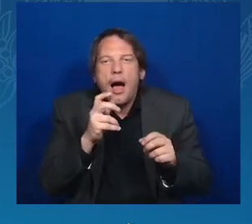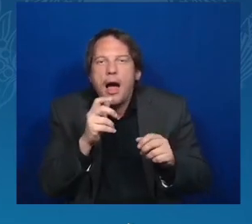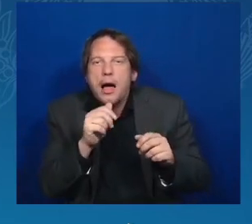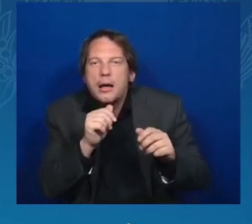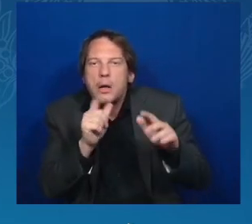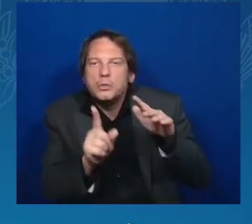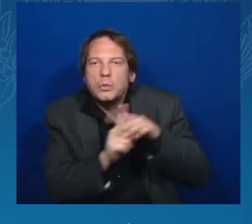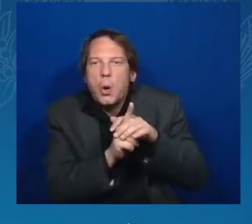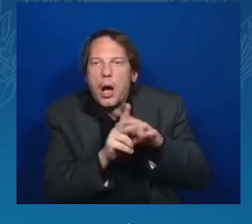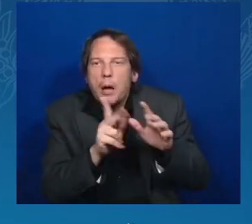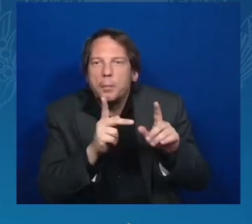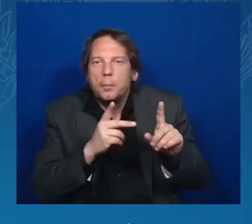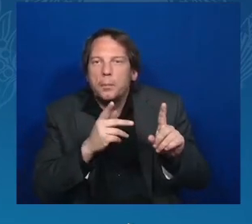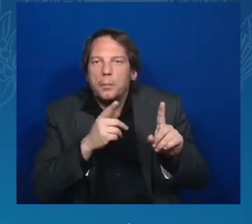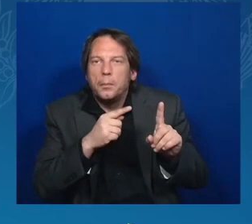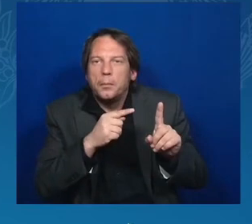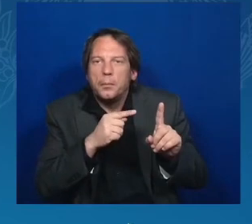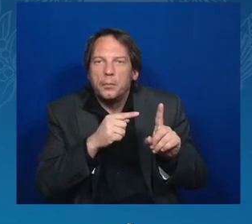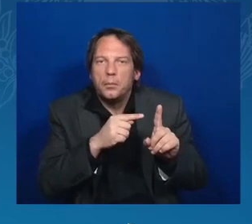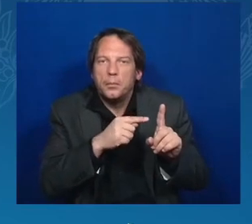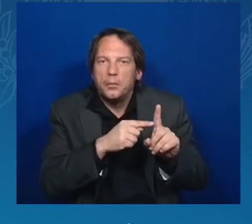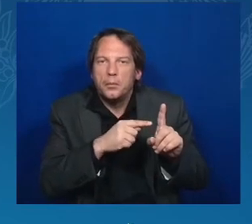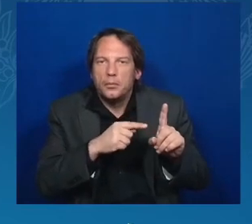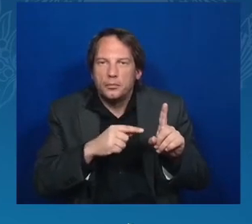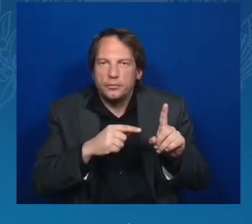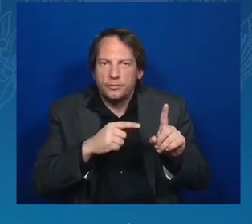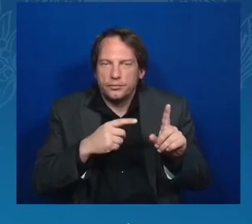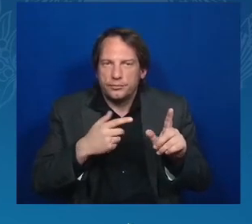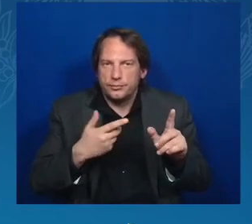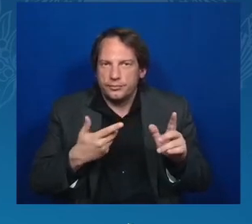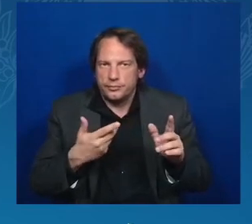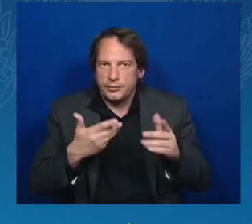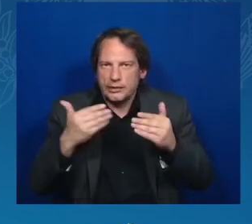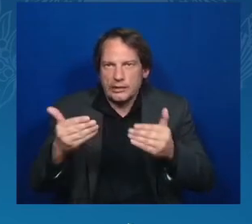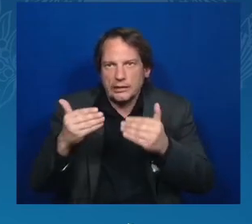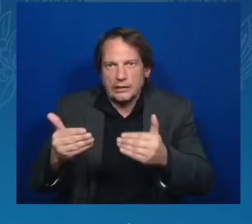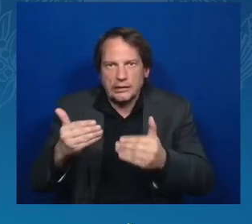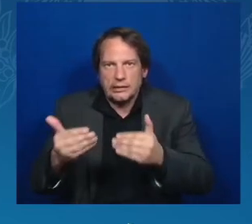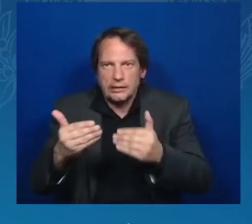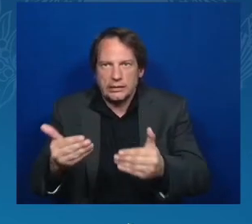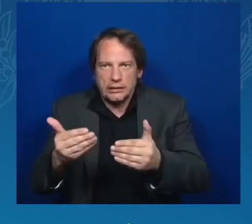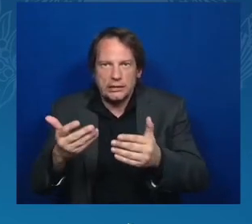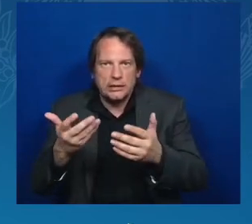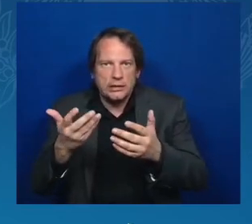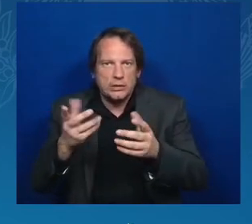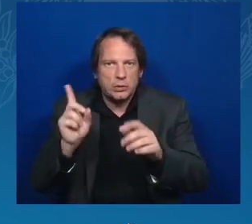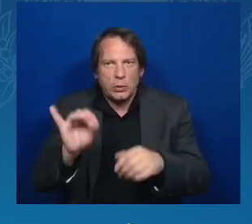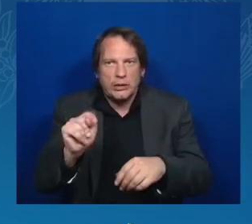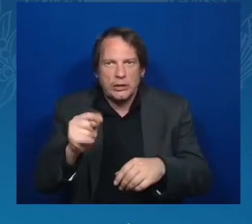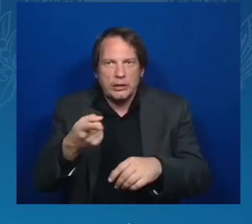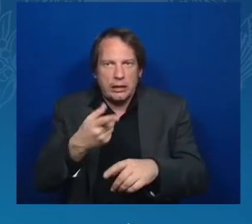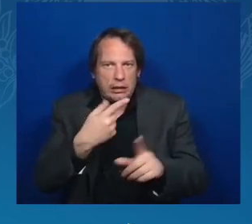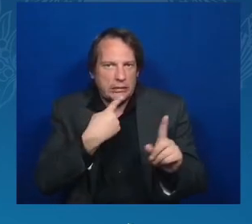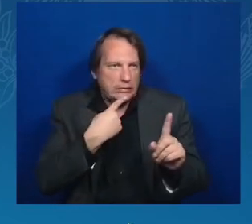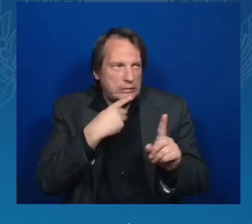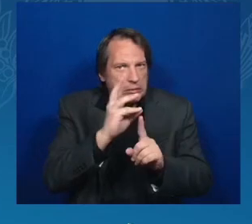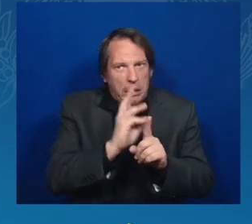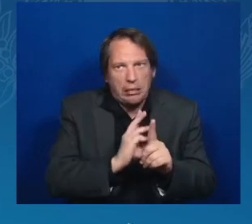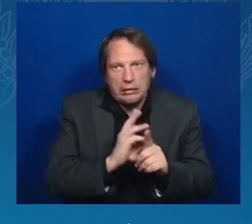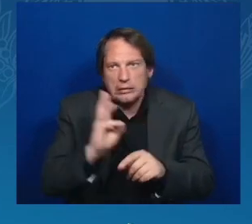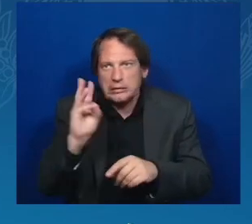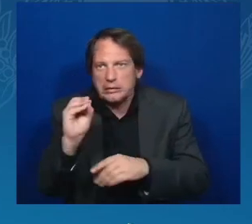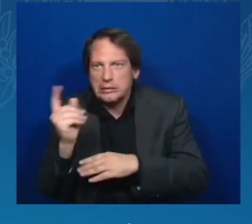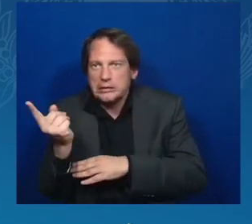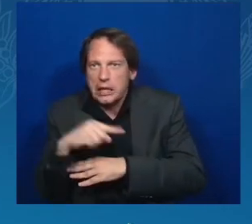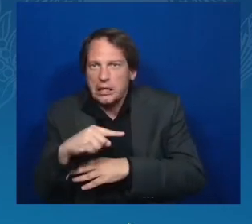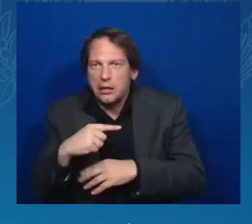months, or 60 days, whatever. Go ahead and do it. To my surprise, I got approved for the loan to buy a house. And